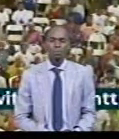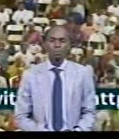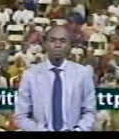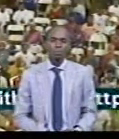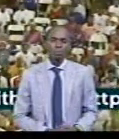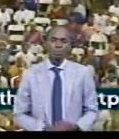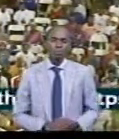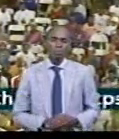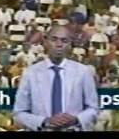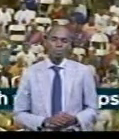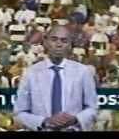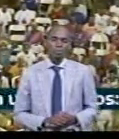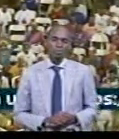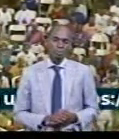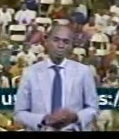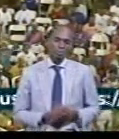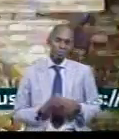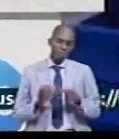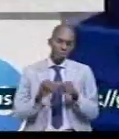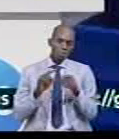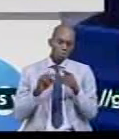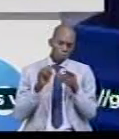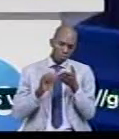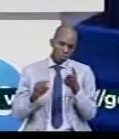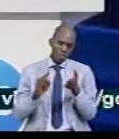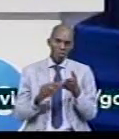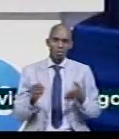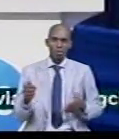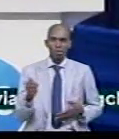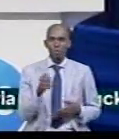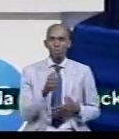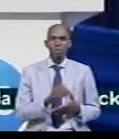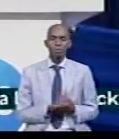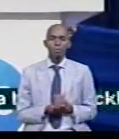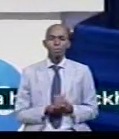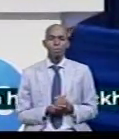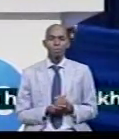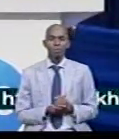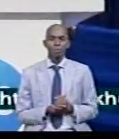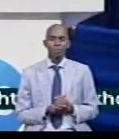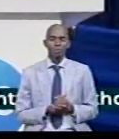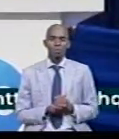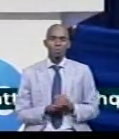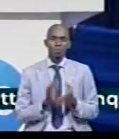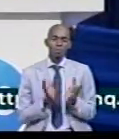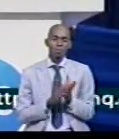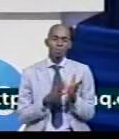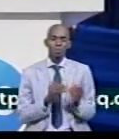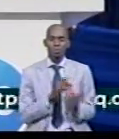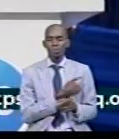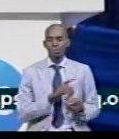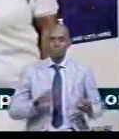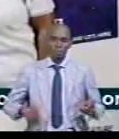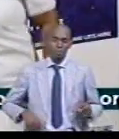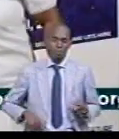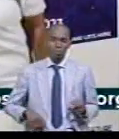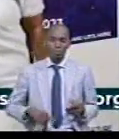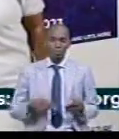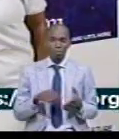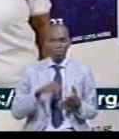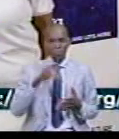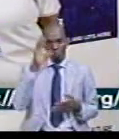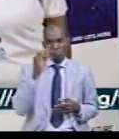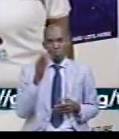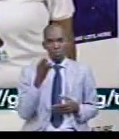Lord. Keep on checking praise your bodies. Praise the Lord. The man by my side lives around where